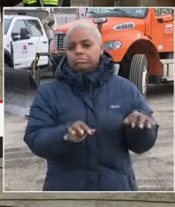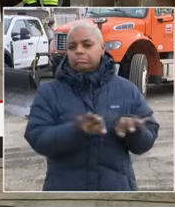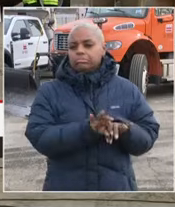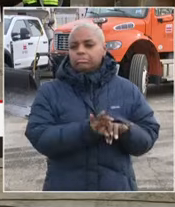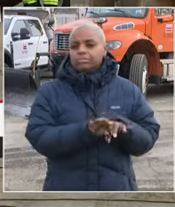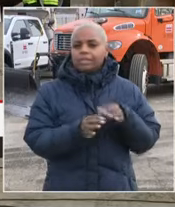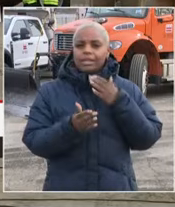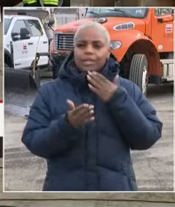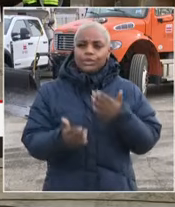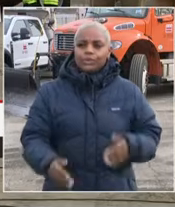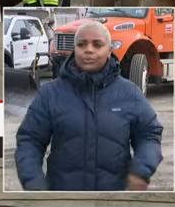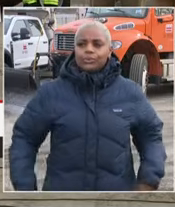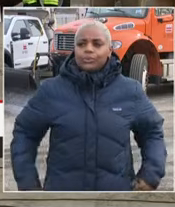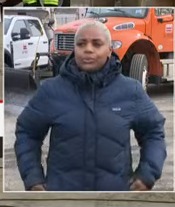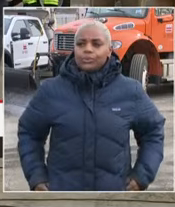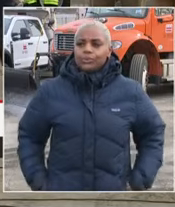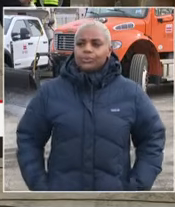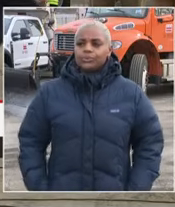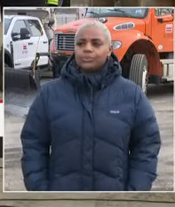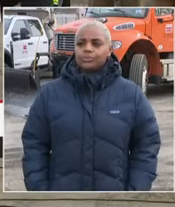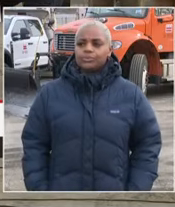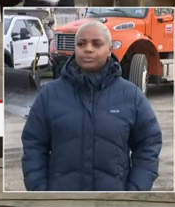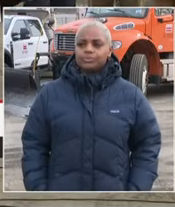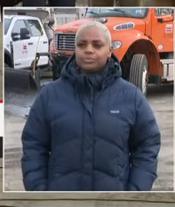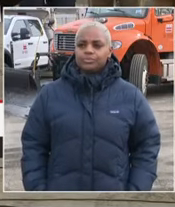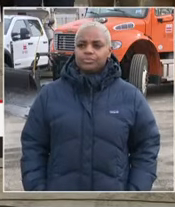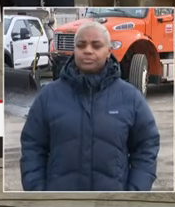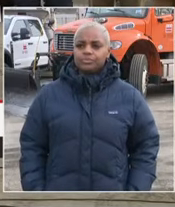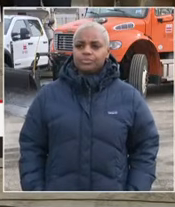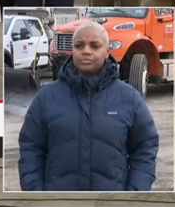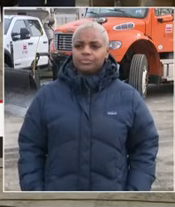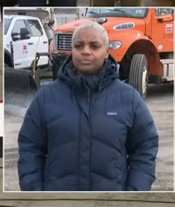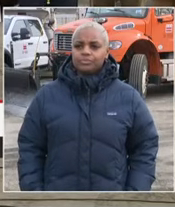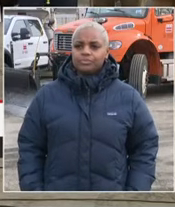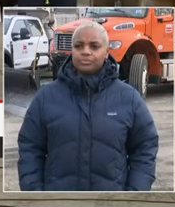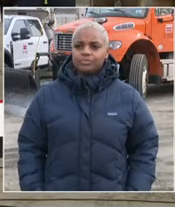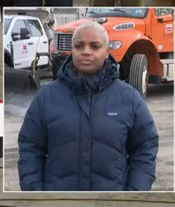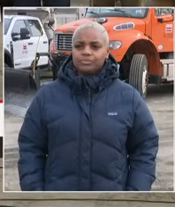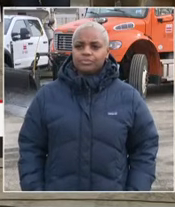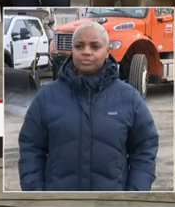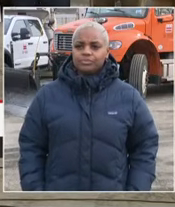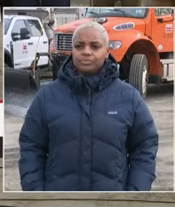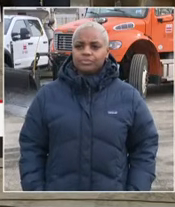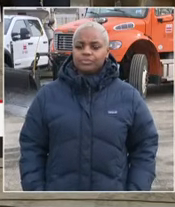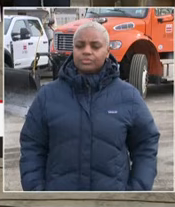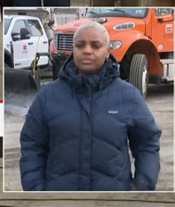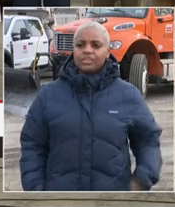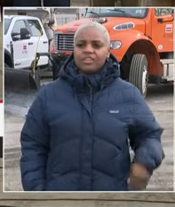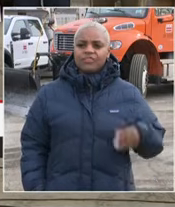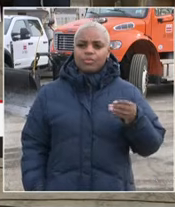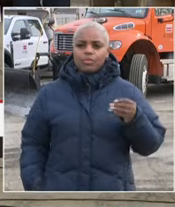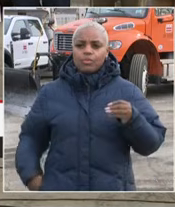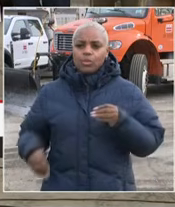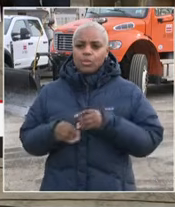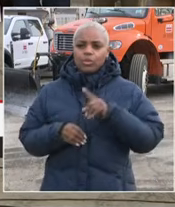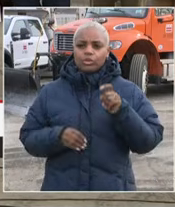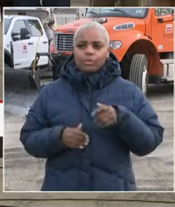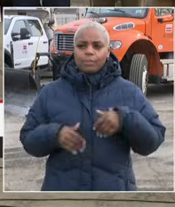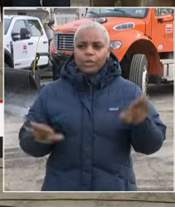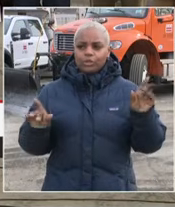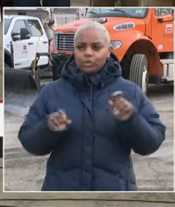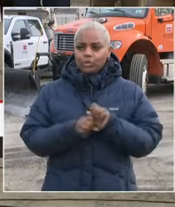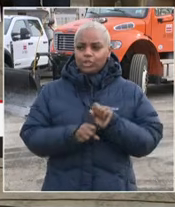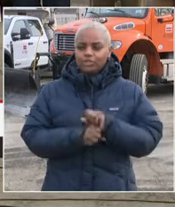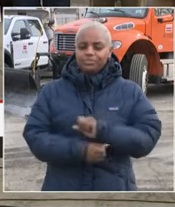you. Okay, yes. And we'll take a couple more, and then these guys got to get back to work. Just